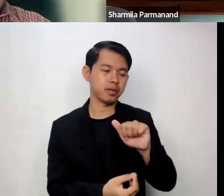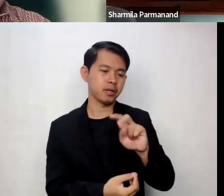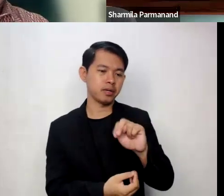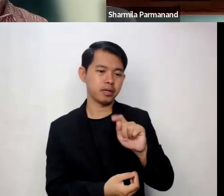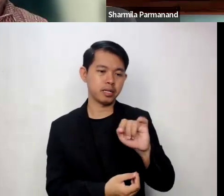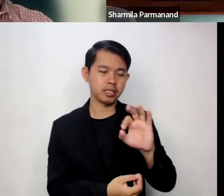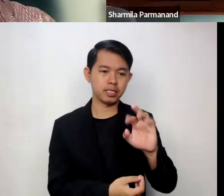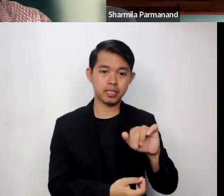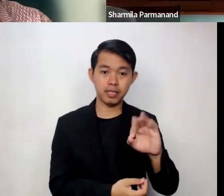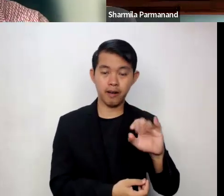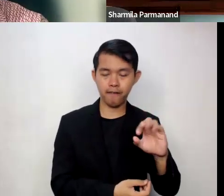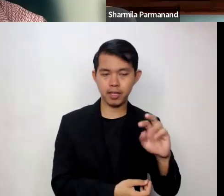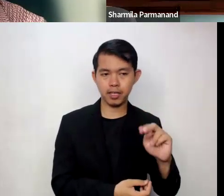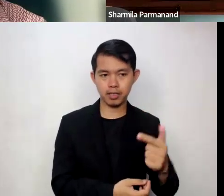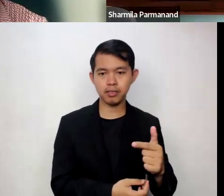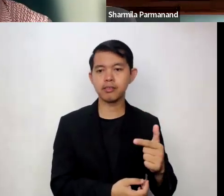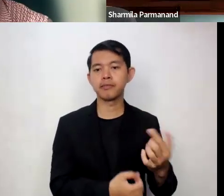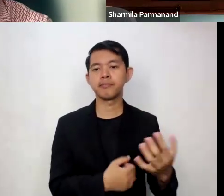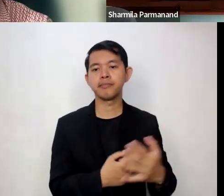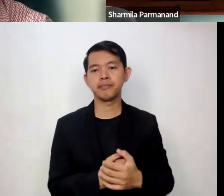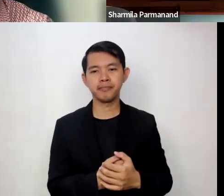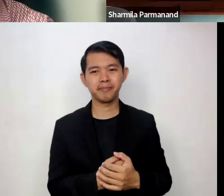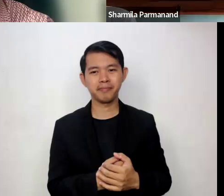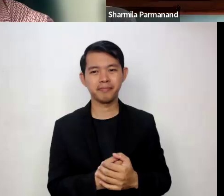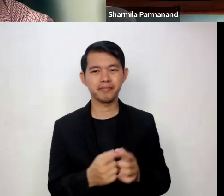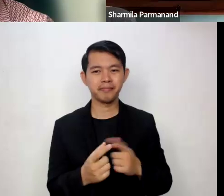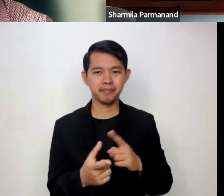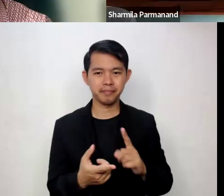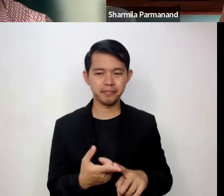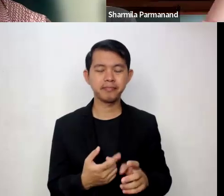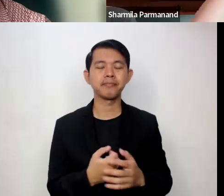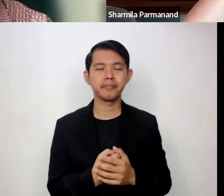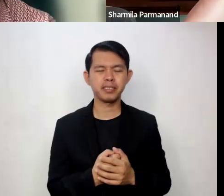but also without exonerating the local, right?